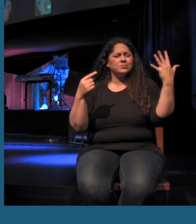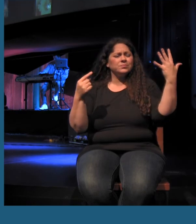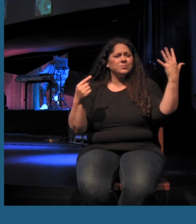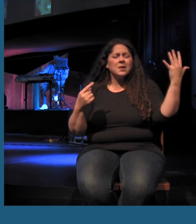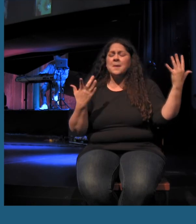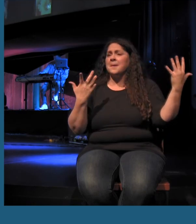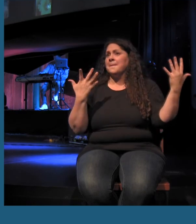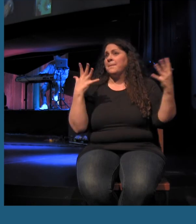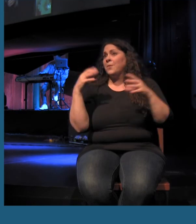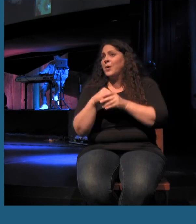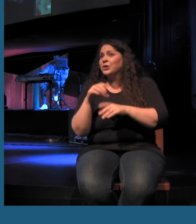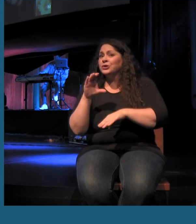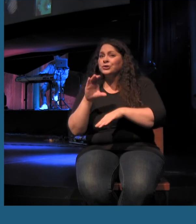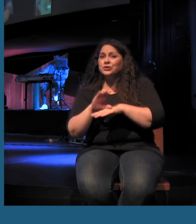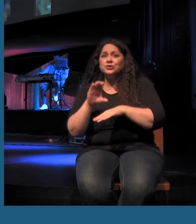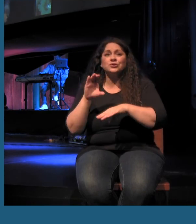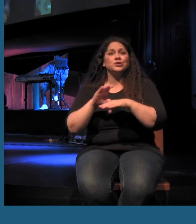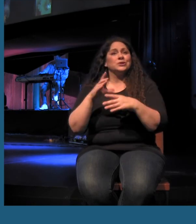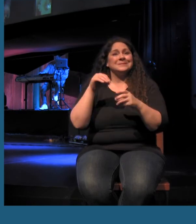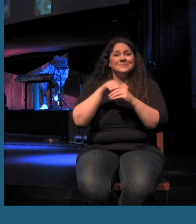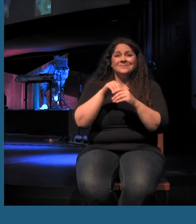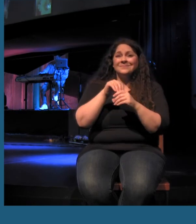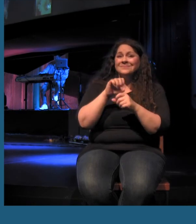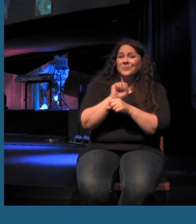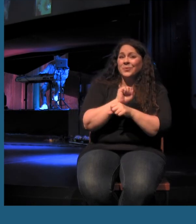part of administrating the function of a church.